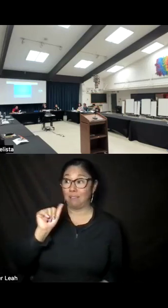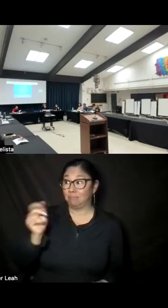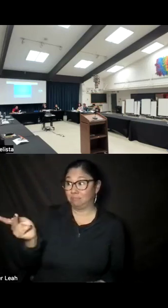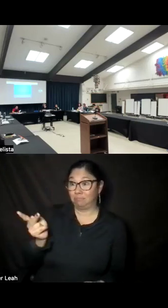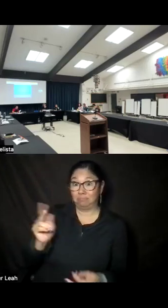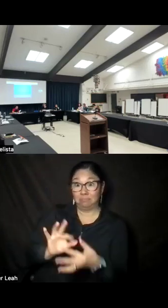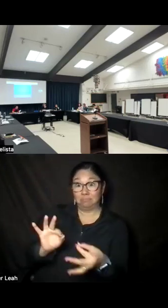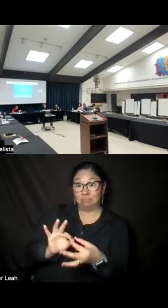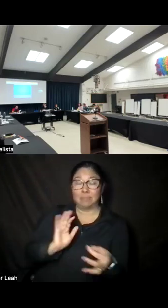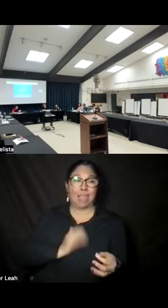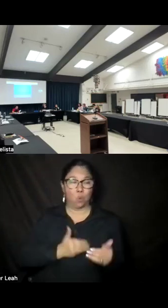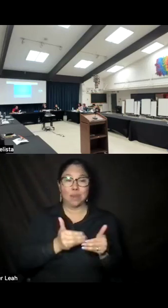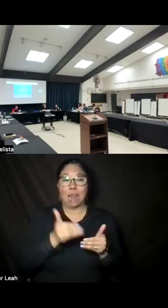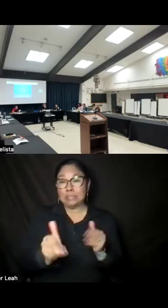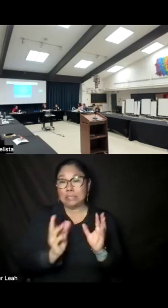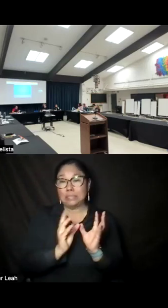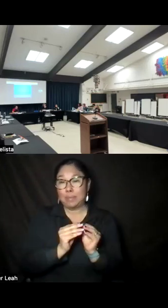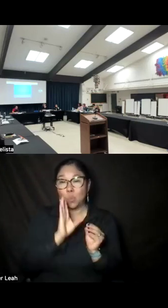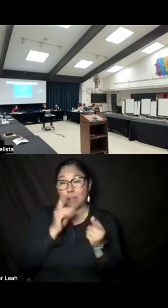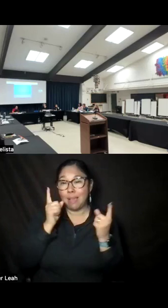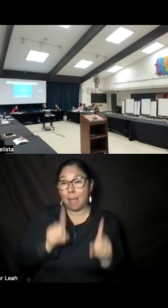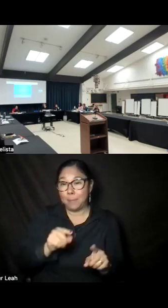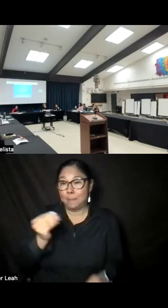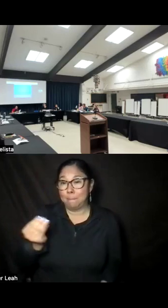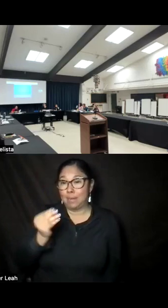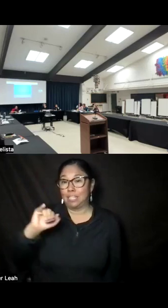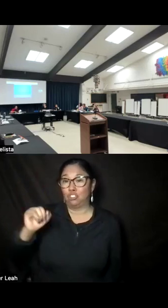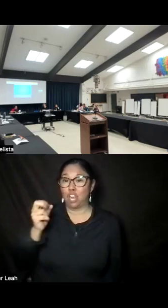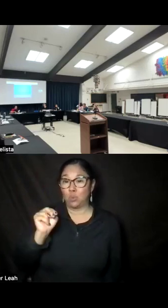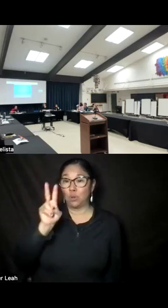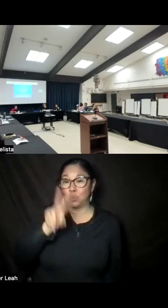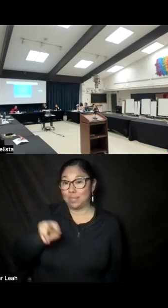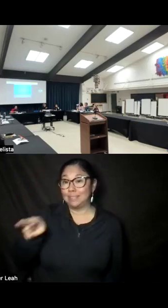Our next meeting is on Monday, January 22nd.